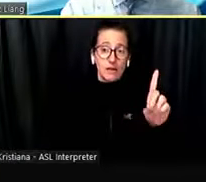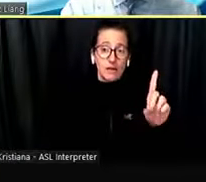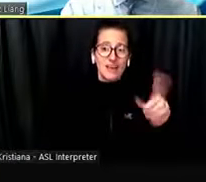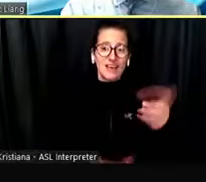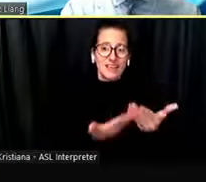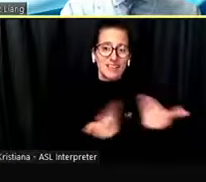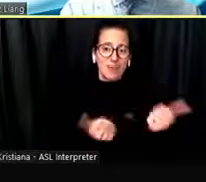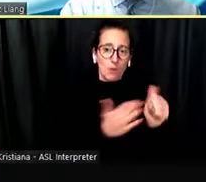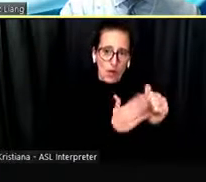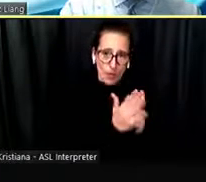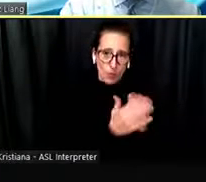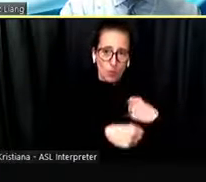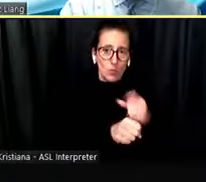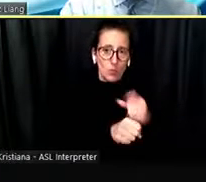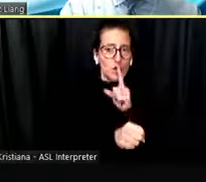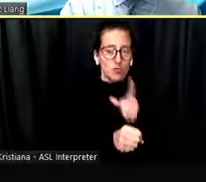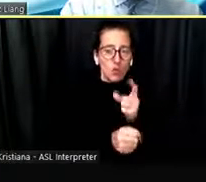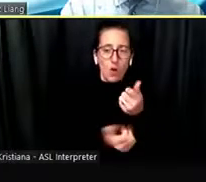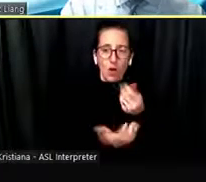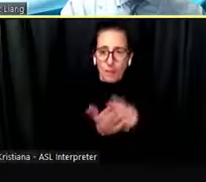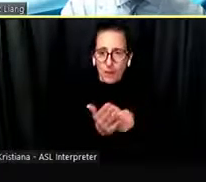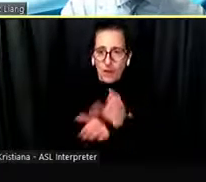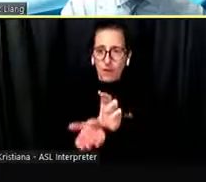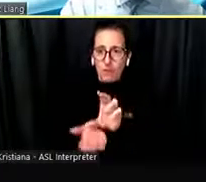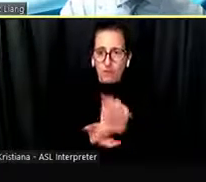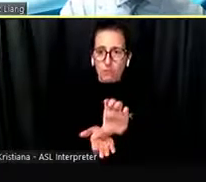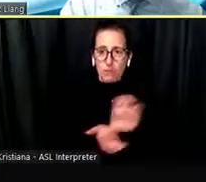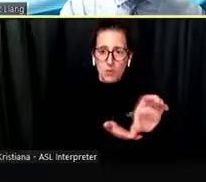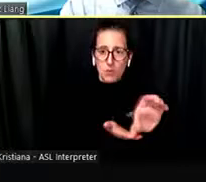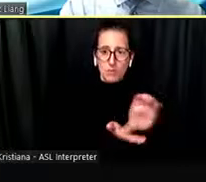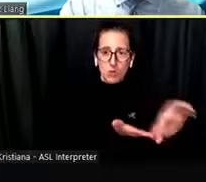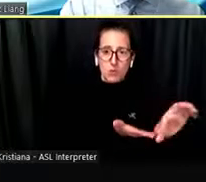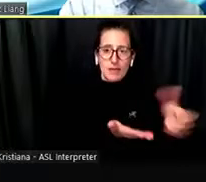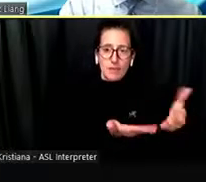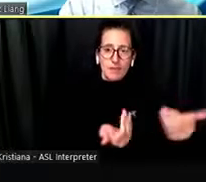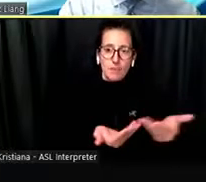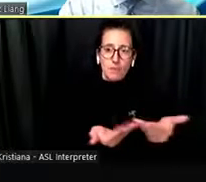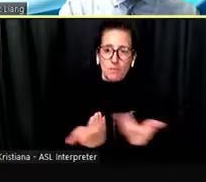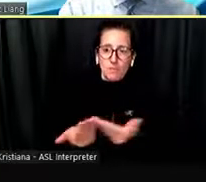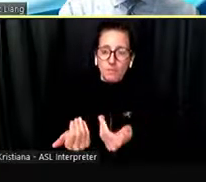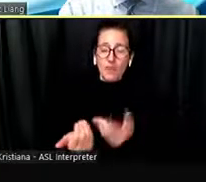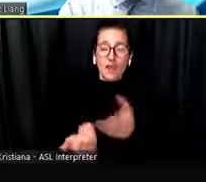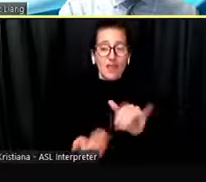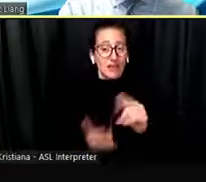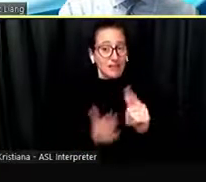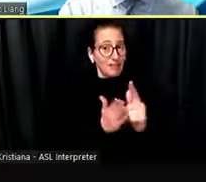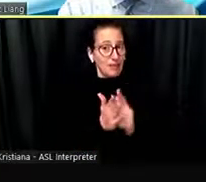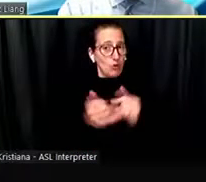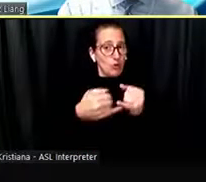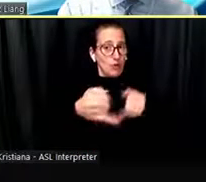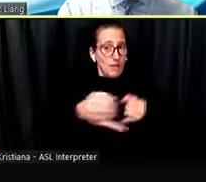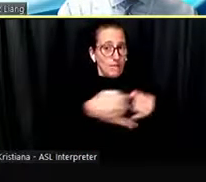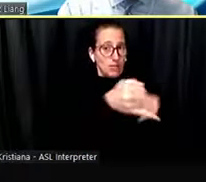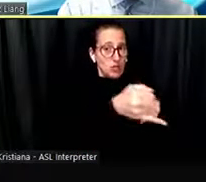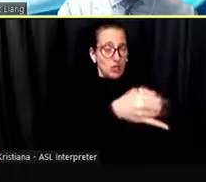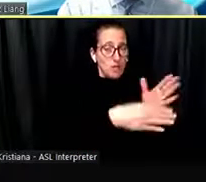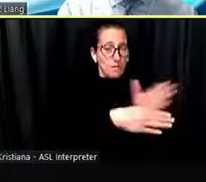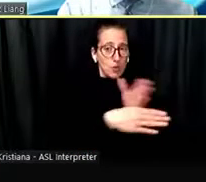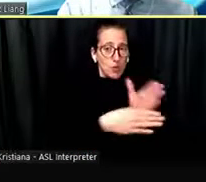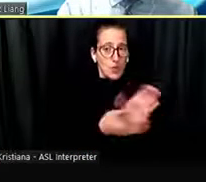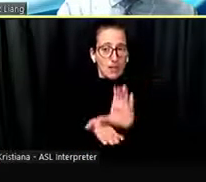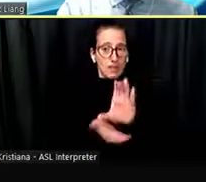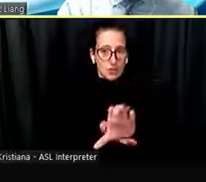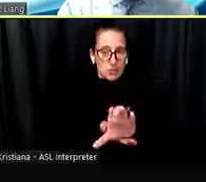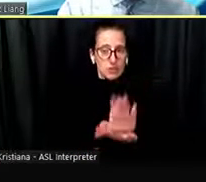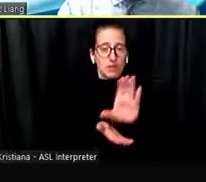things are segregated and activities are segregated in each fund. So it is a legal segregation of the county's resources and expenditure.